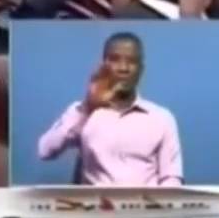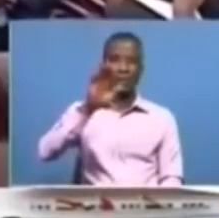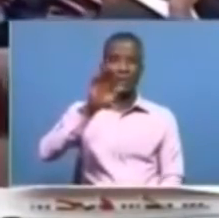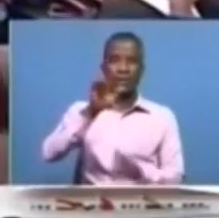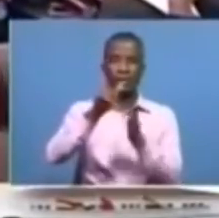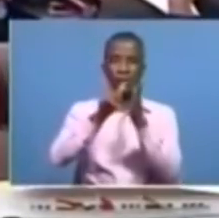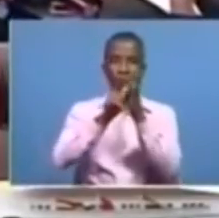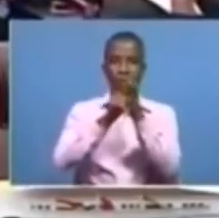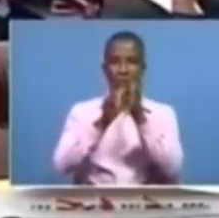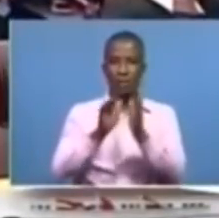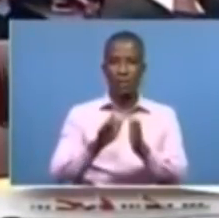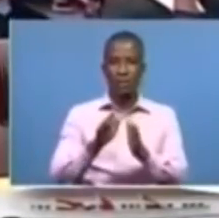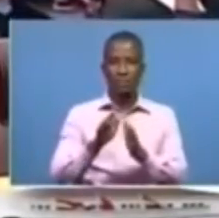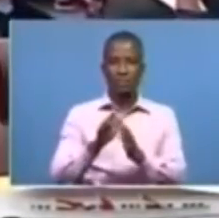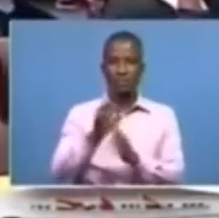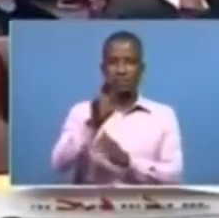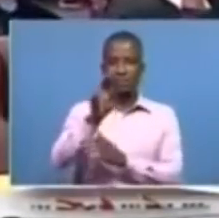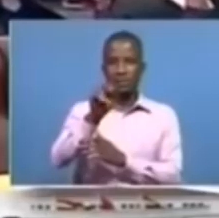Petitioner,